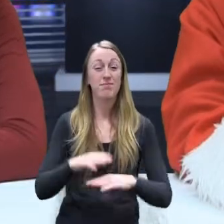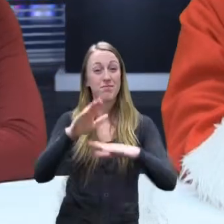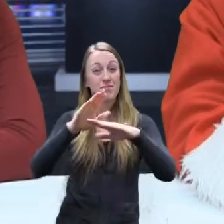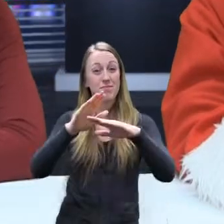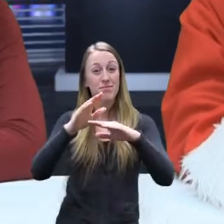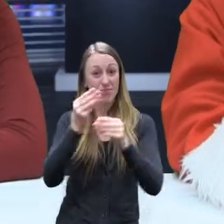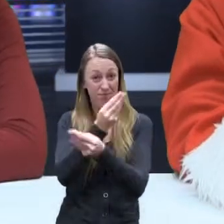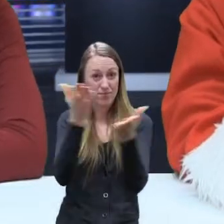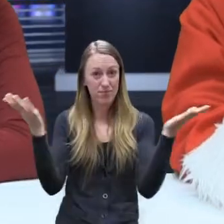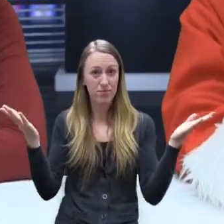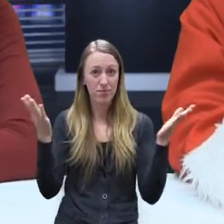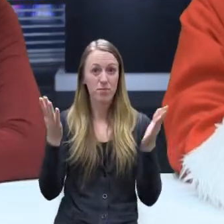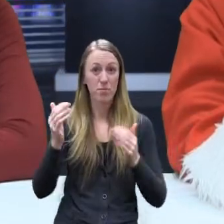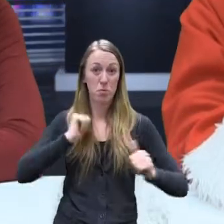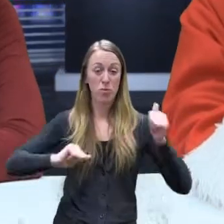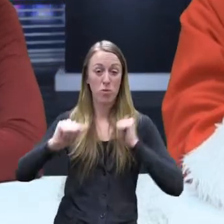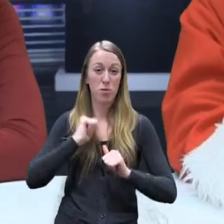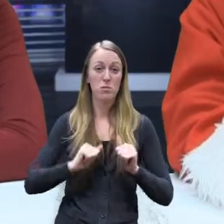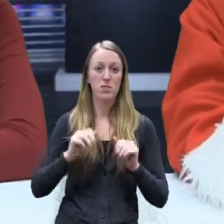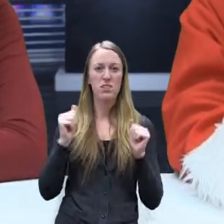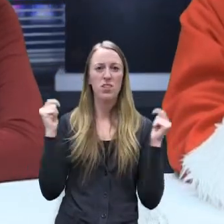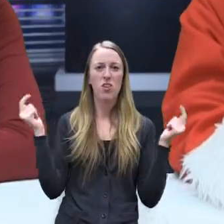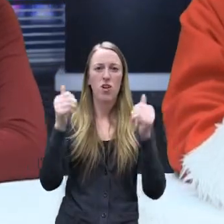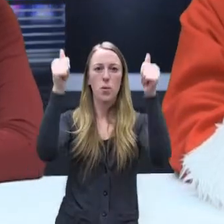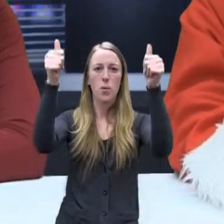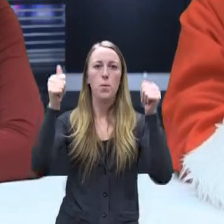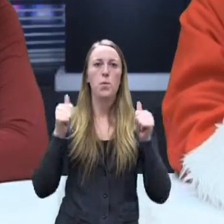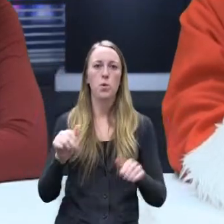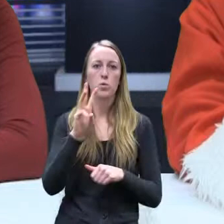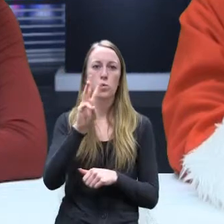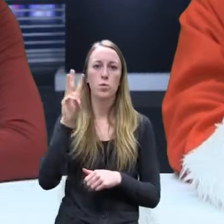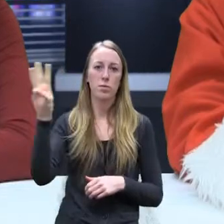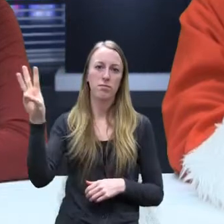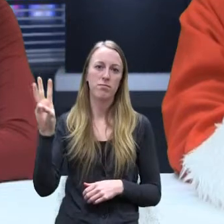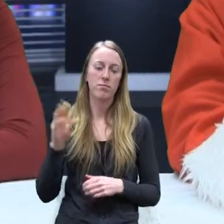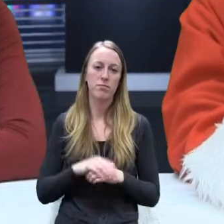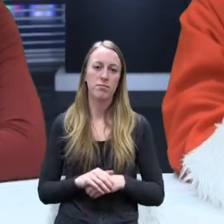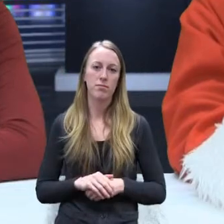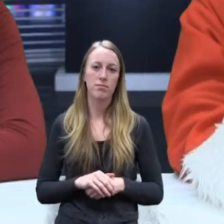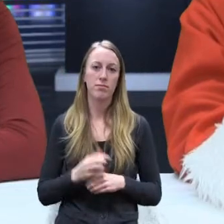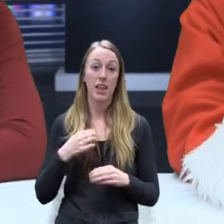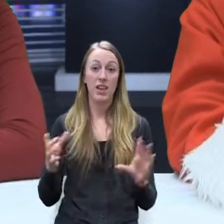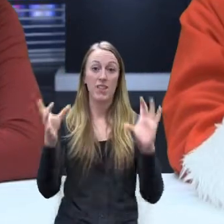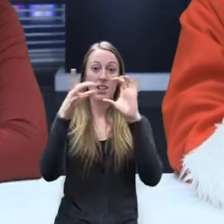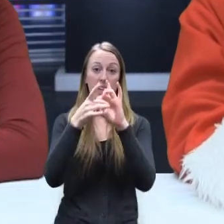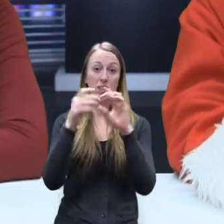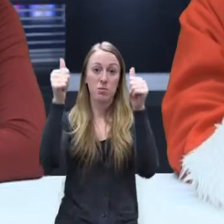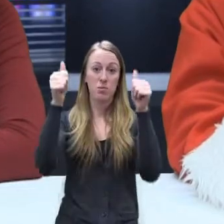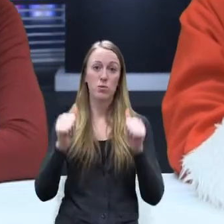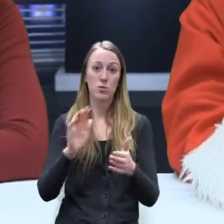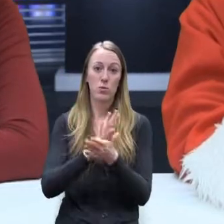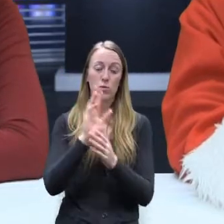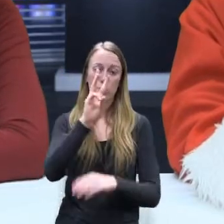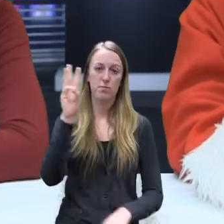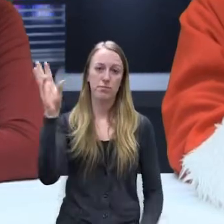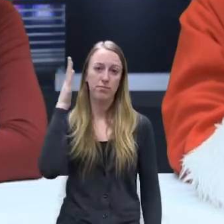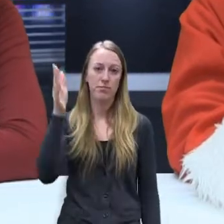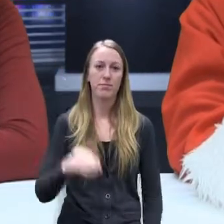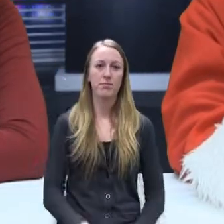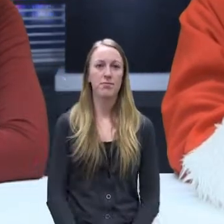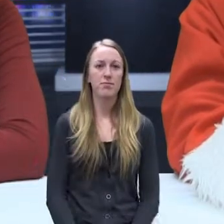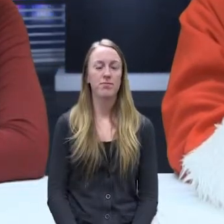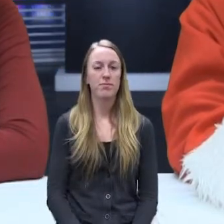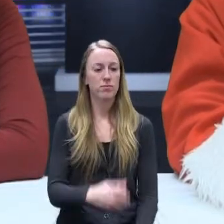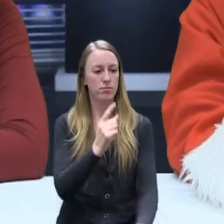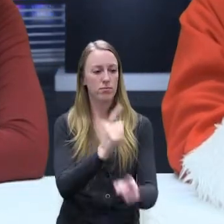on the Creative Coyotes website and on the George Eliot Music website very soon. Links are on the school website. Correct, and now we have a special